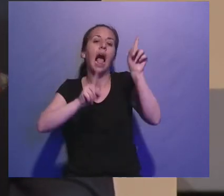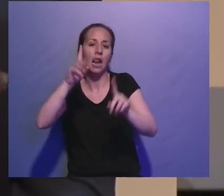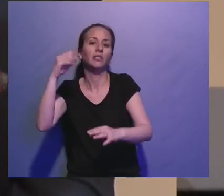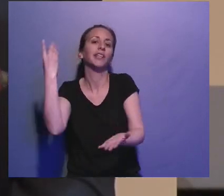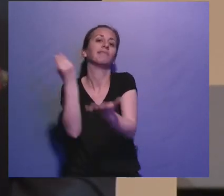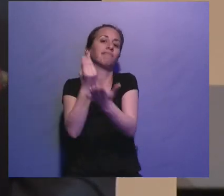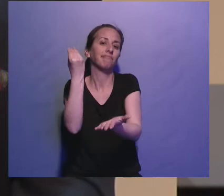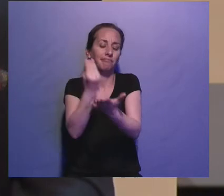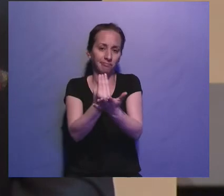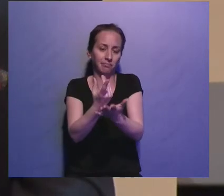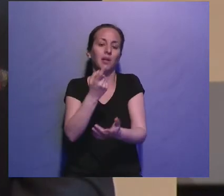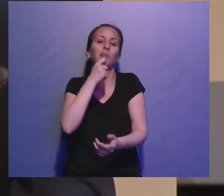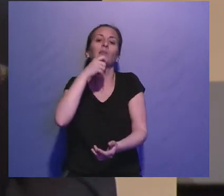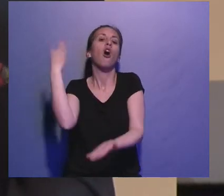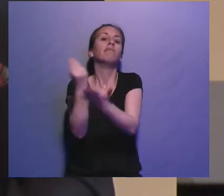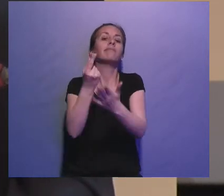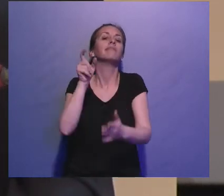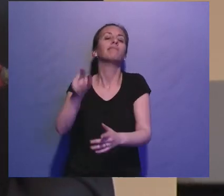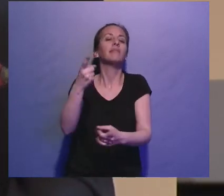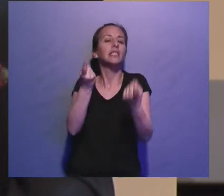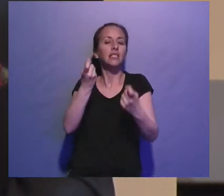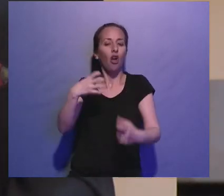competitive process,